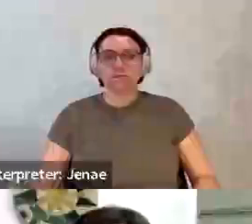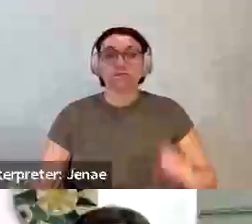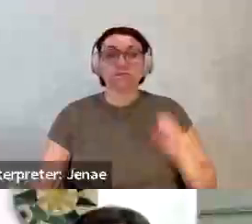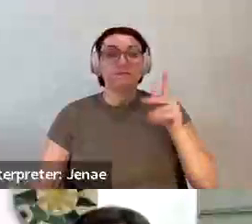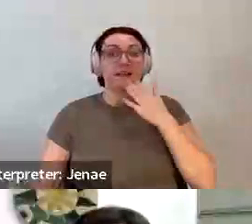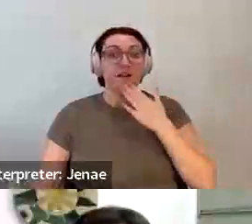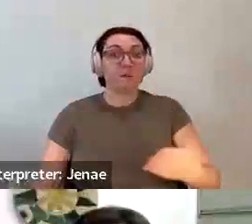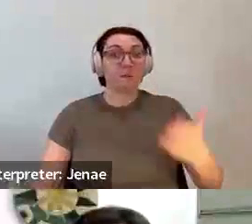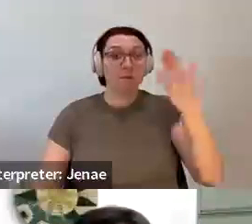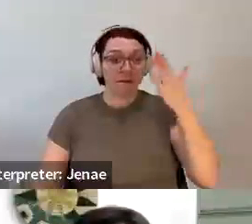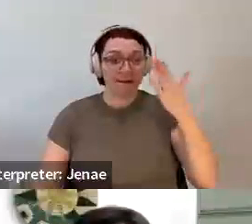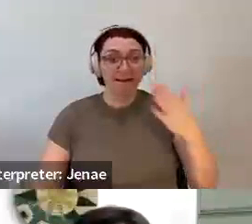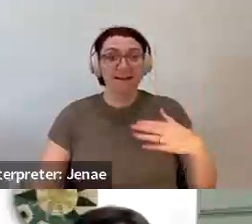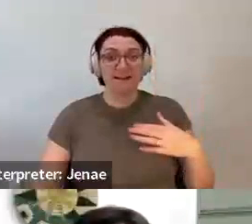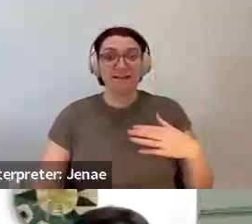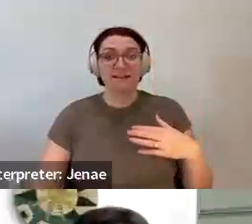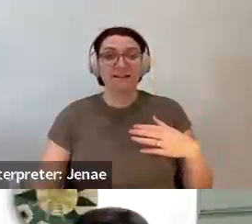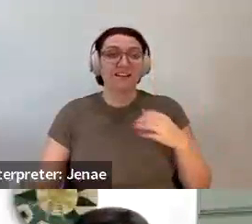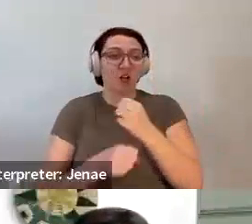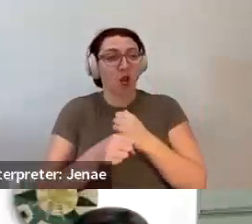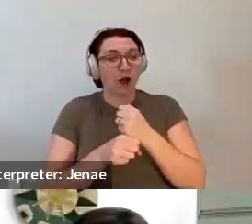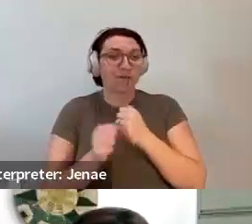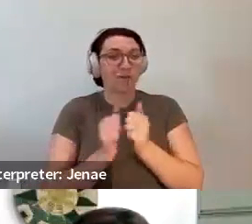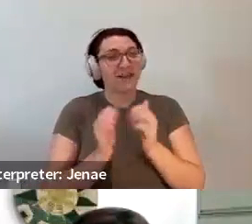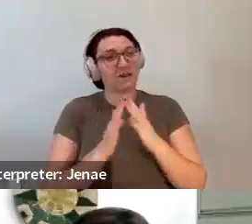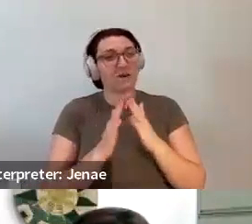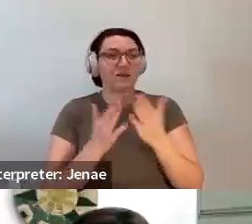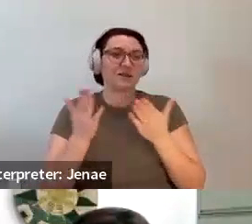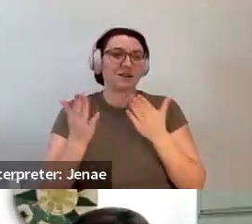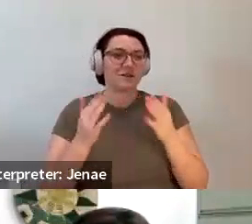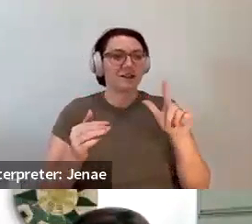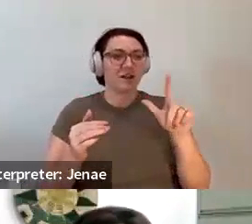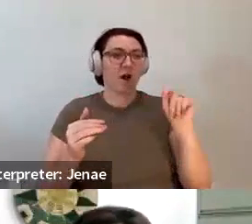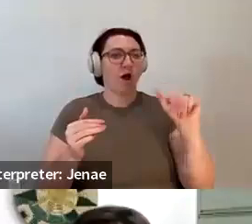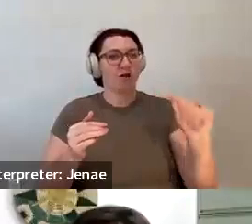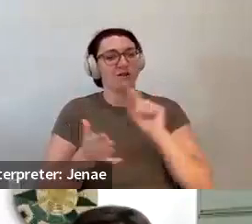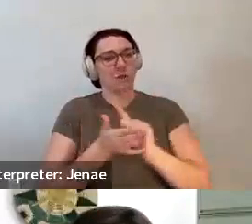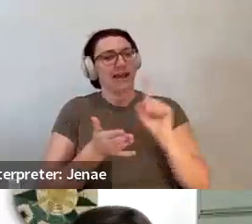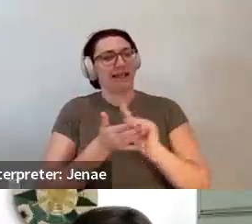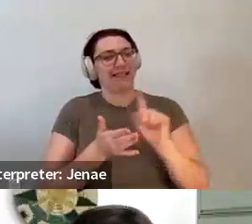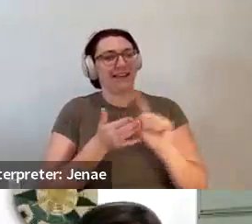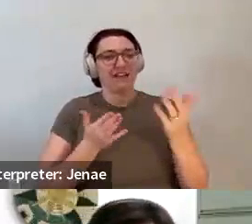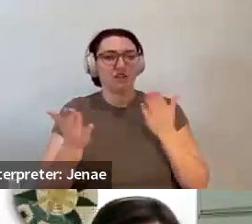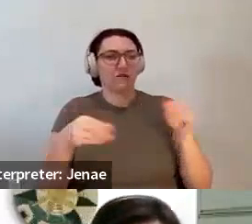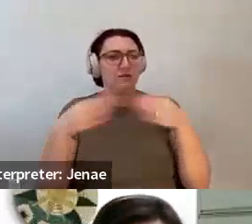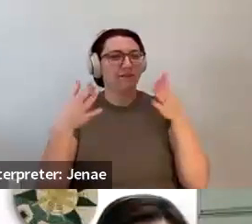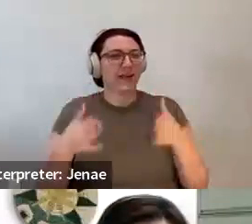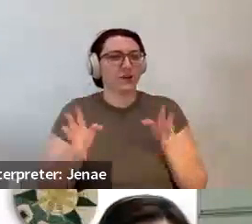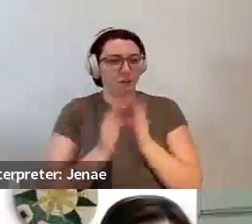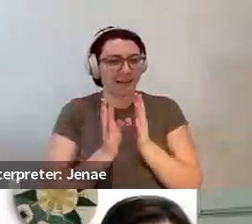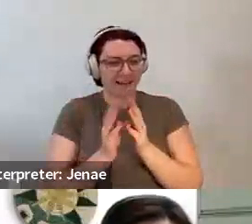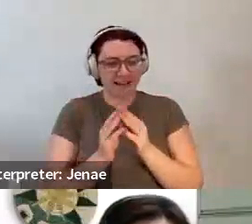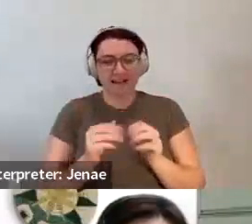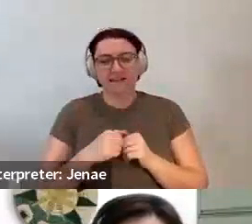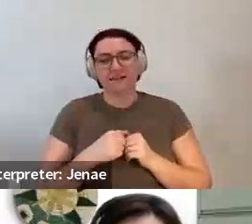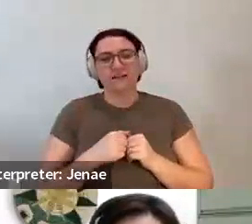morning, folks. This is Coffee with Community Services, Alta California Regional Center's weekly service provider meeting.